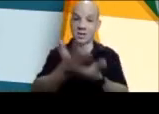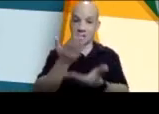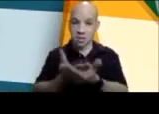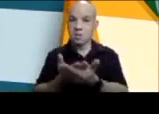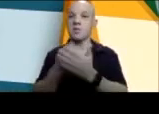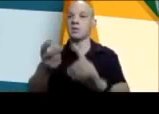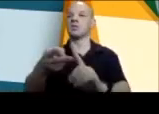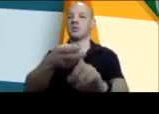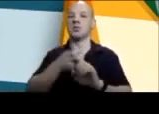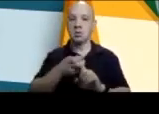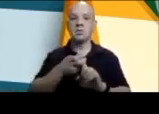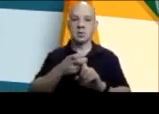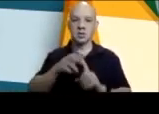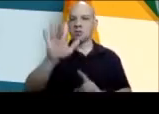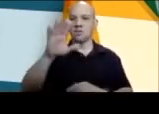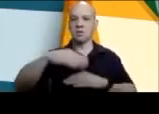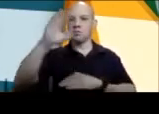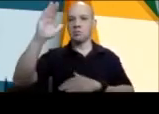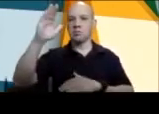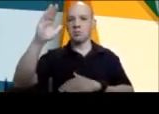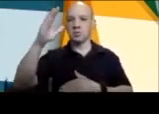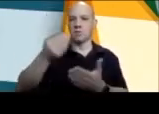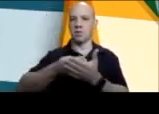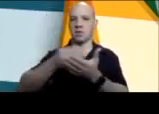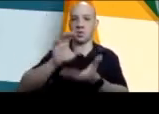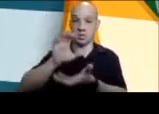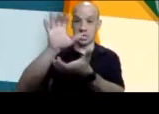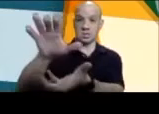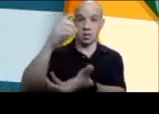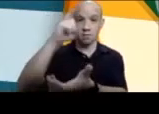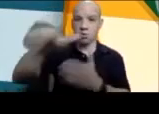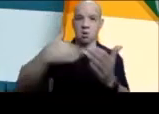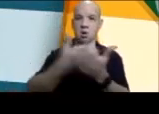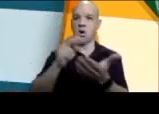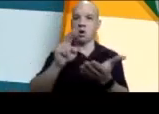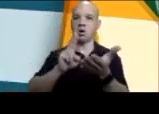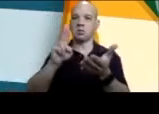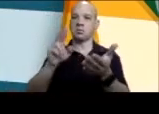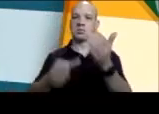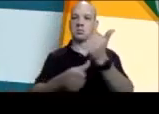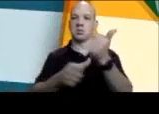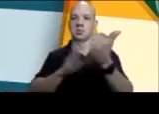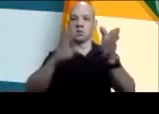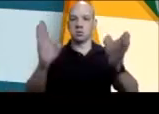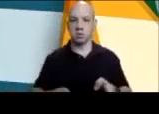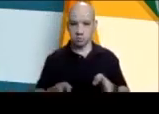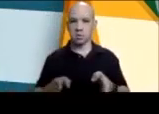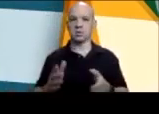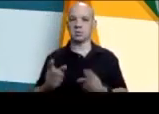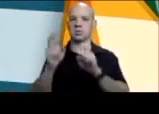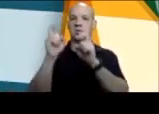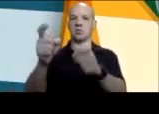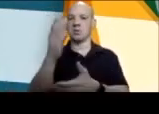of 25% of the dollar award of all subcontractors awarded to a Section 3 business concern.